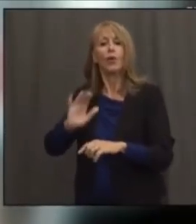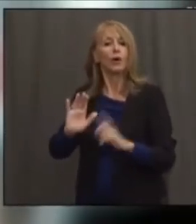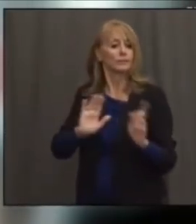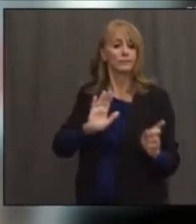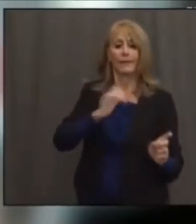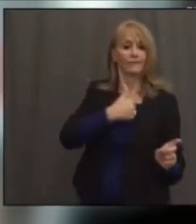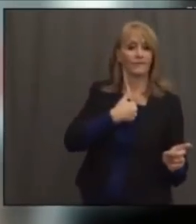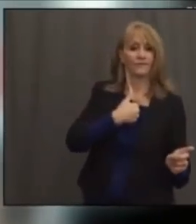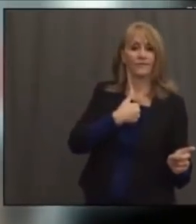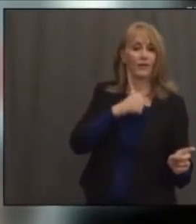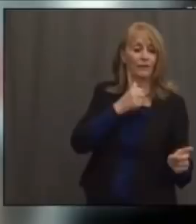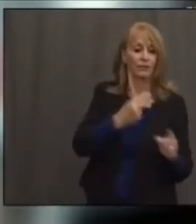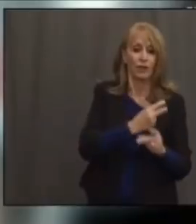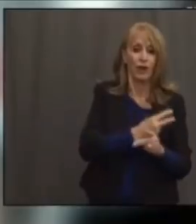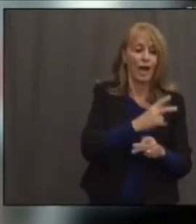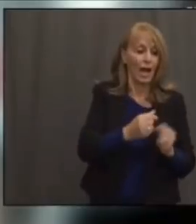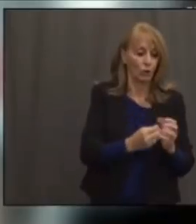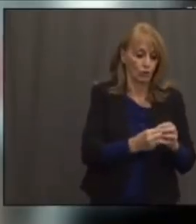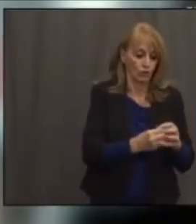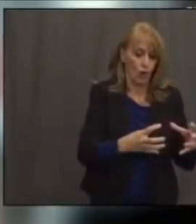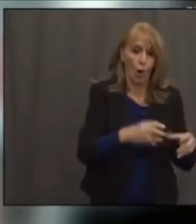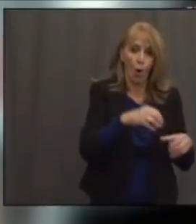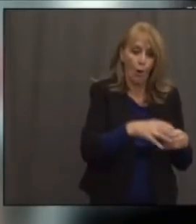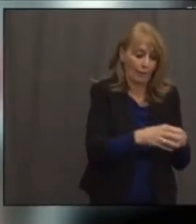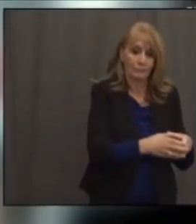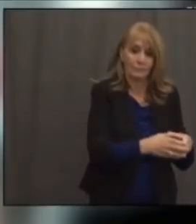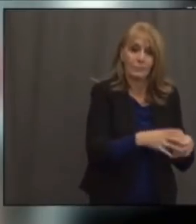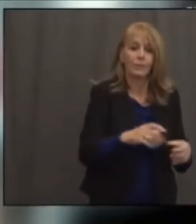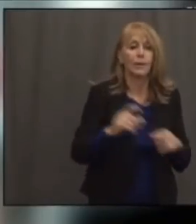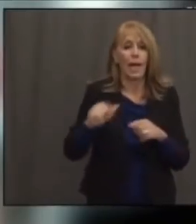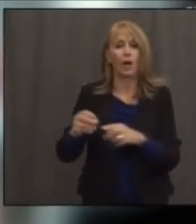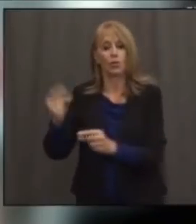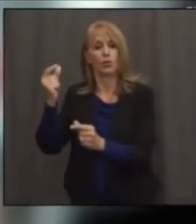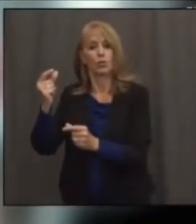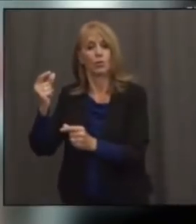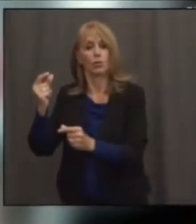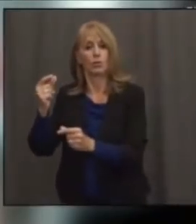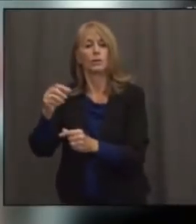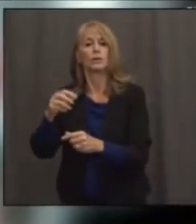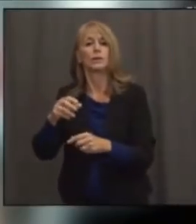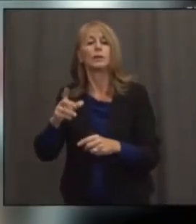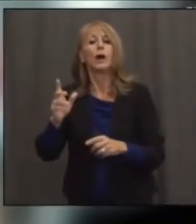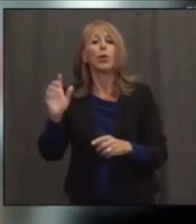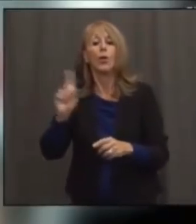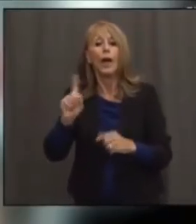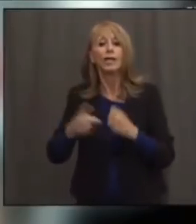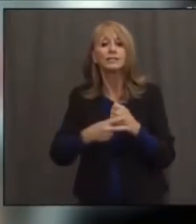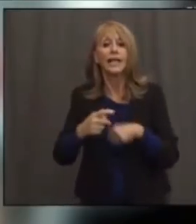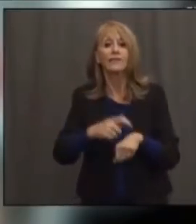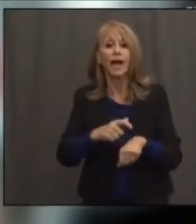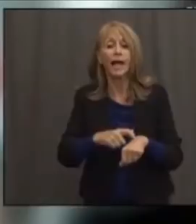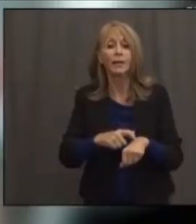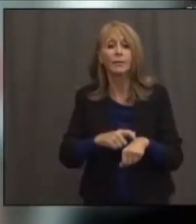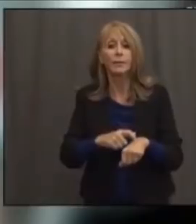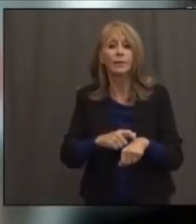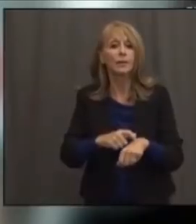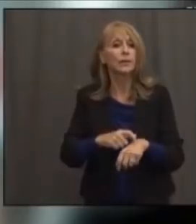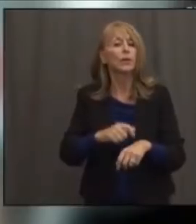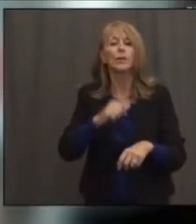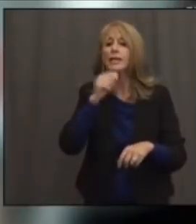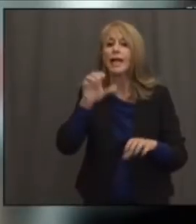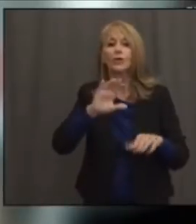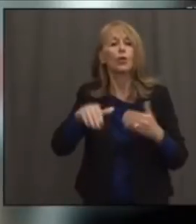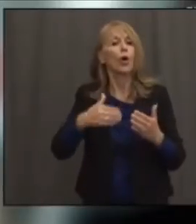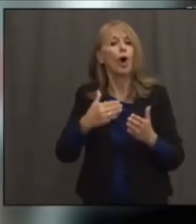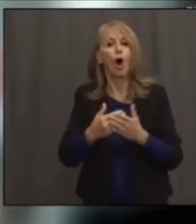have to wait to figure out how to grow it in a cell culture. The other place where we saved time is we didn't do all of the long-term stability studies